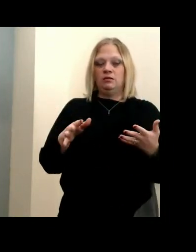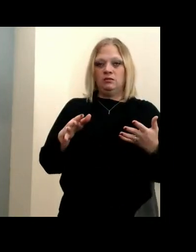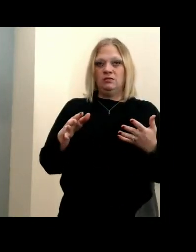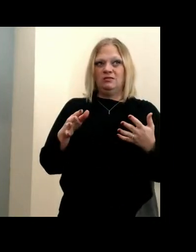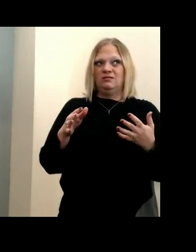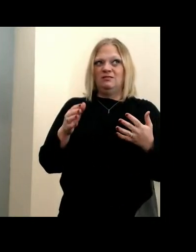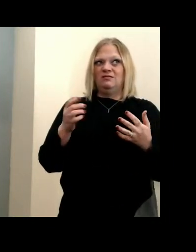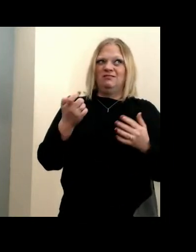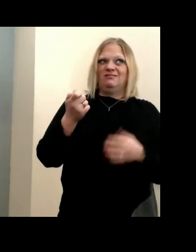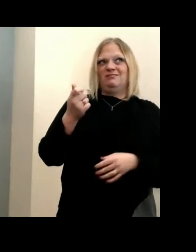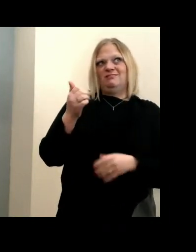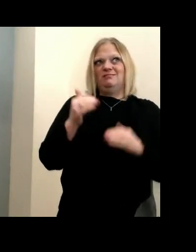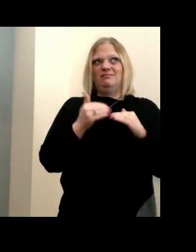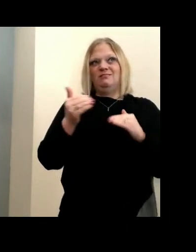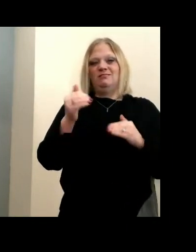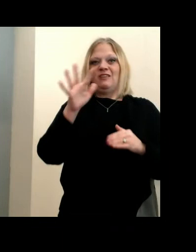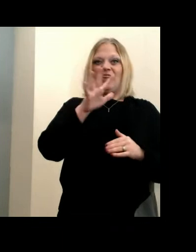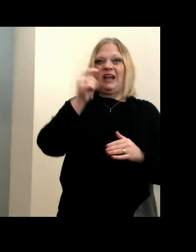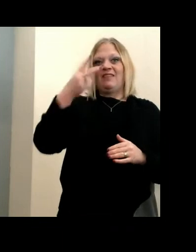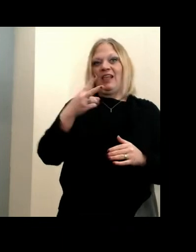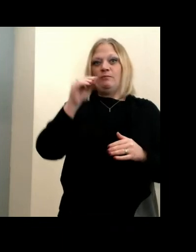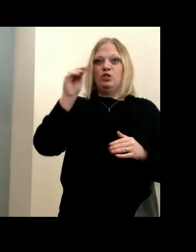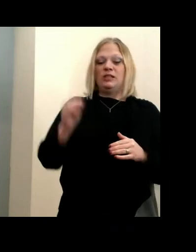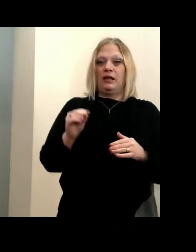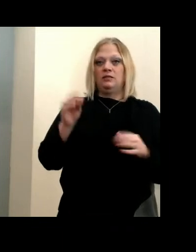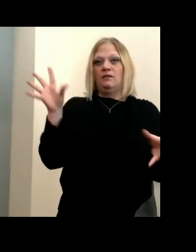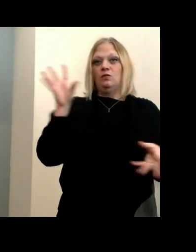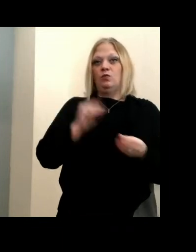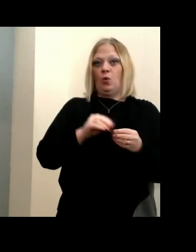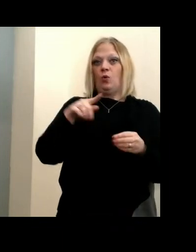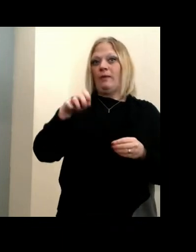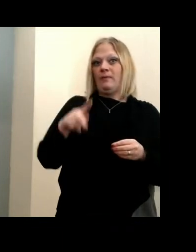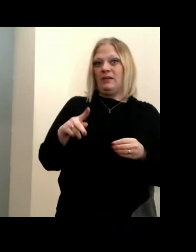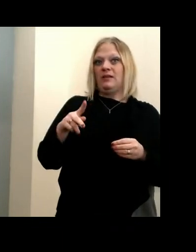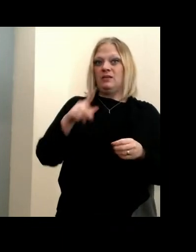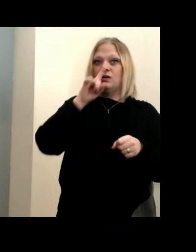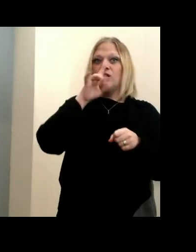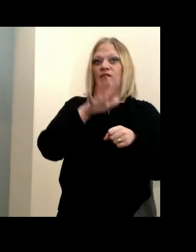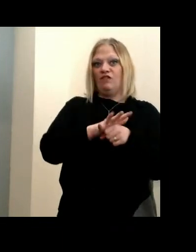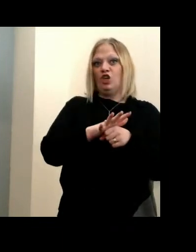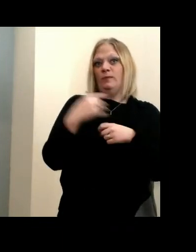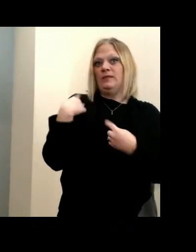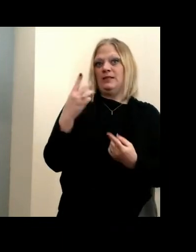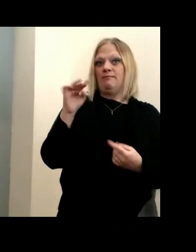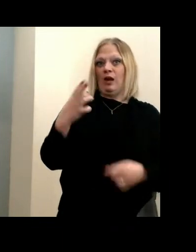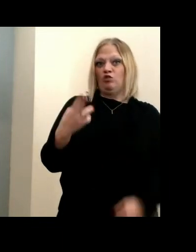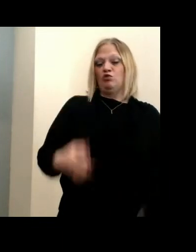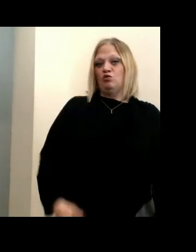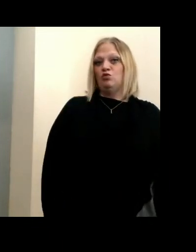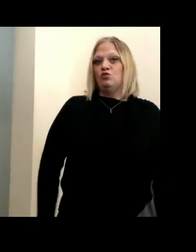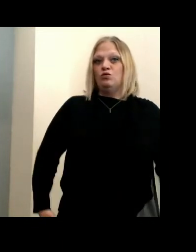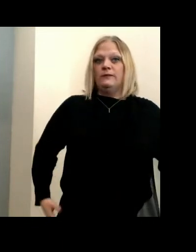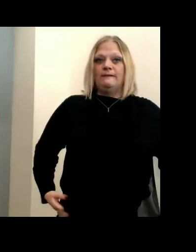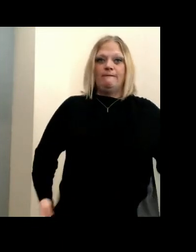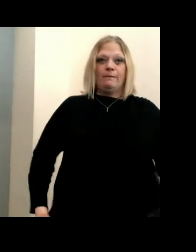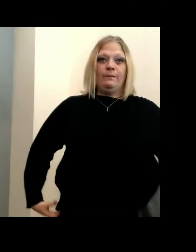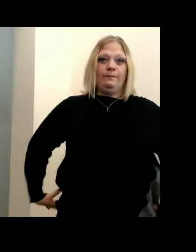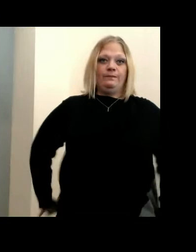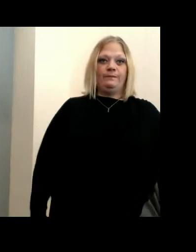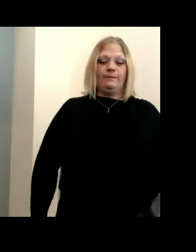almost 5.5% of our population has confirmed COVID-19 cases since March. We have a 7-day positivity rate